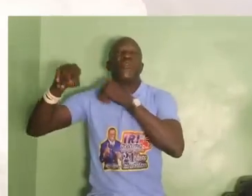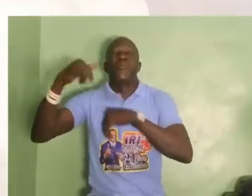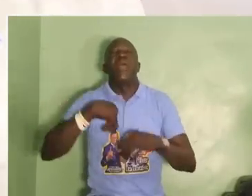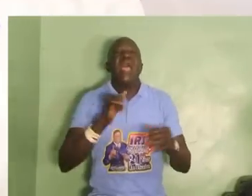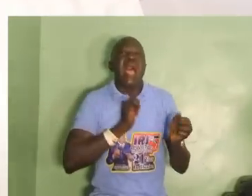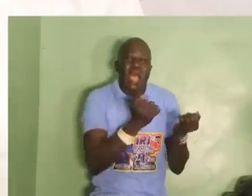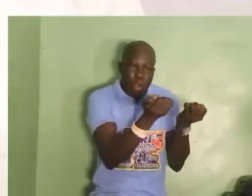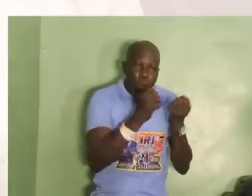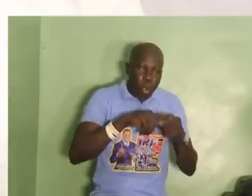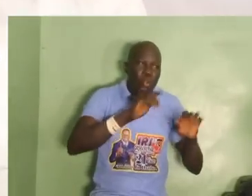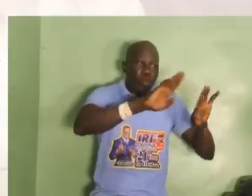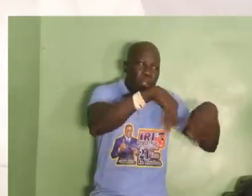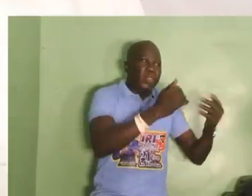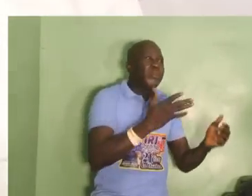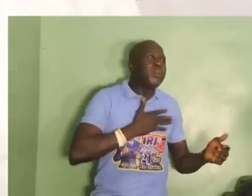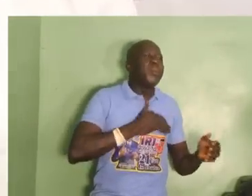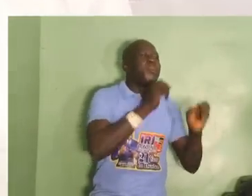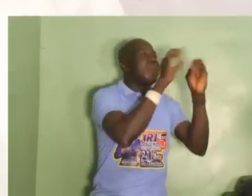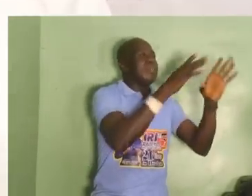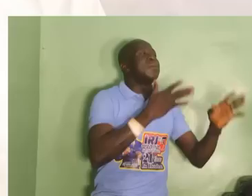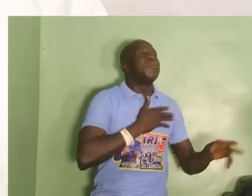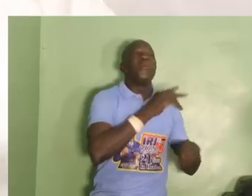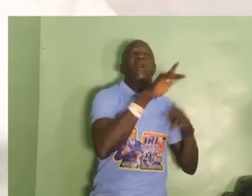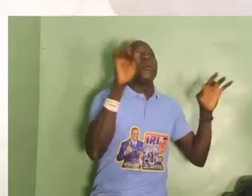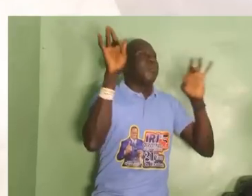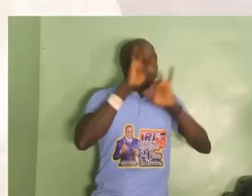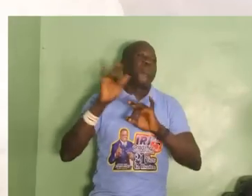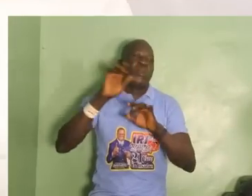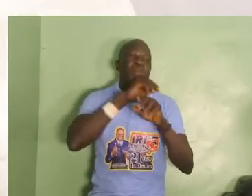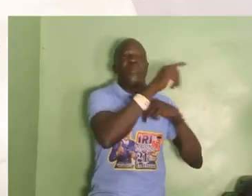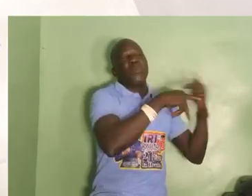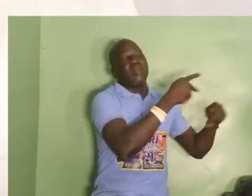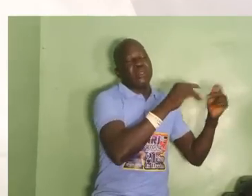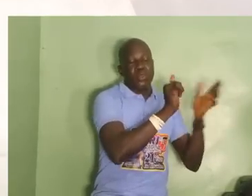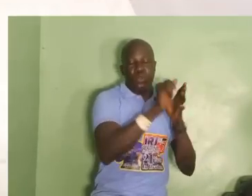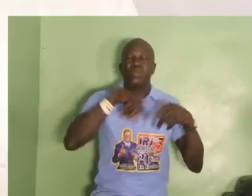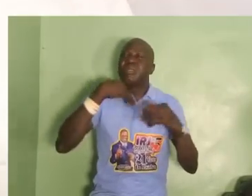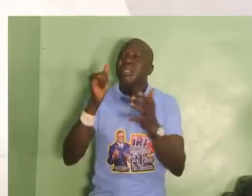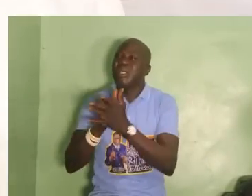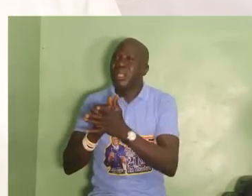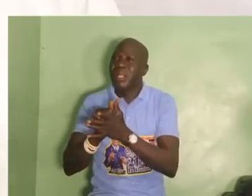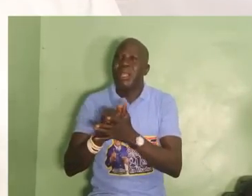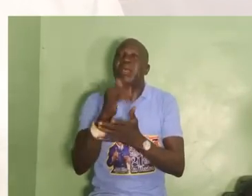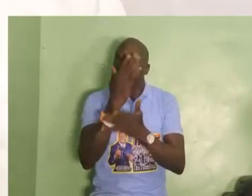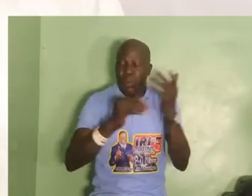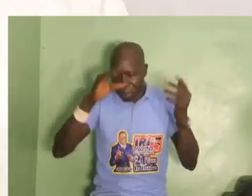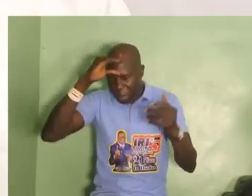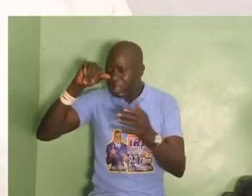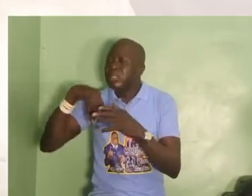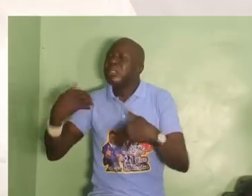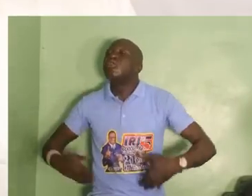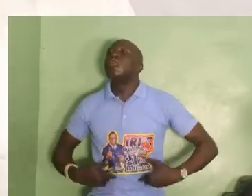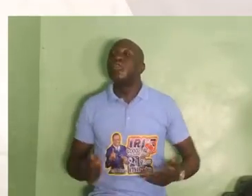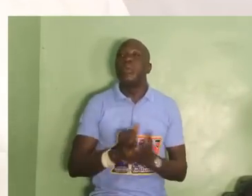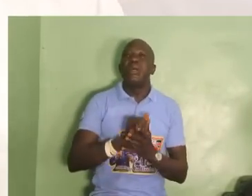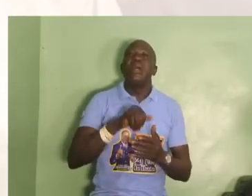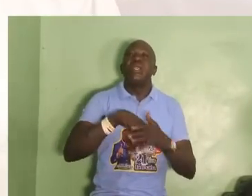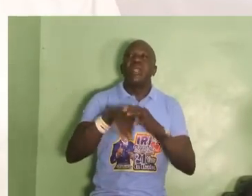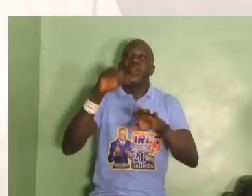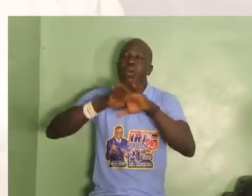dide please don't forget to fake you in the fake your face. Then Baba said, "Be Baba